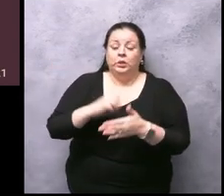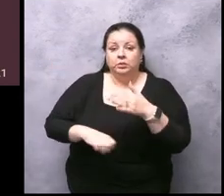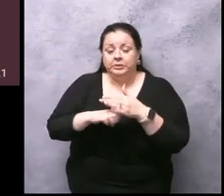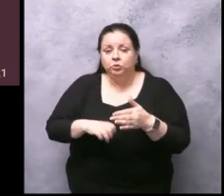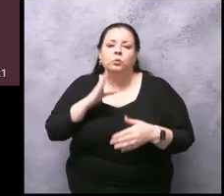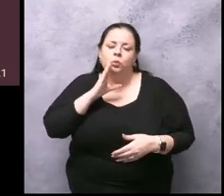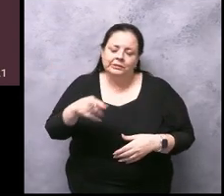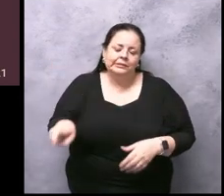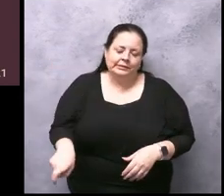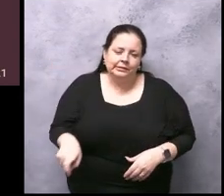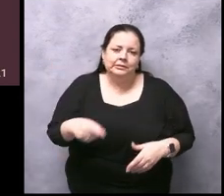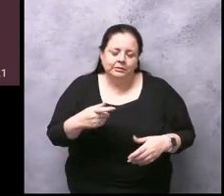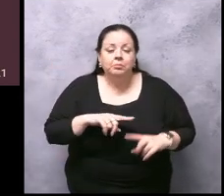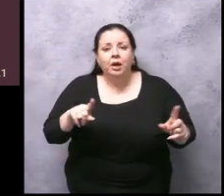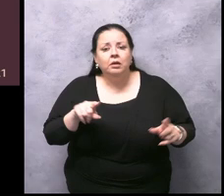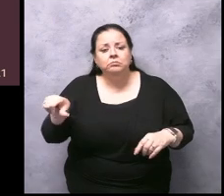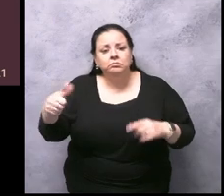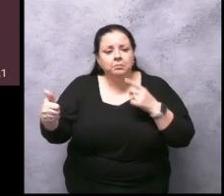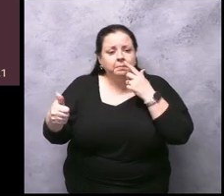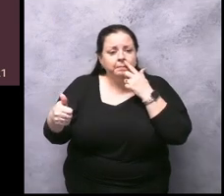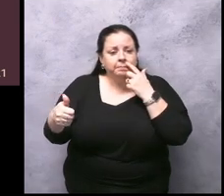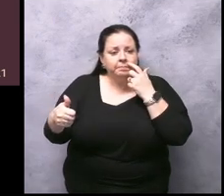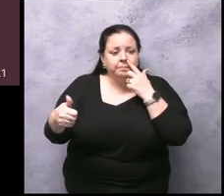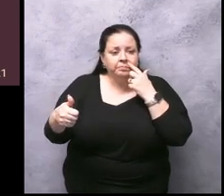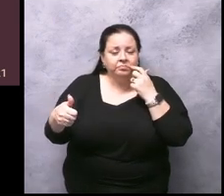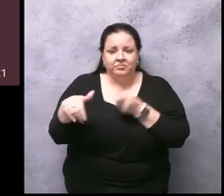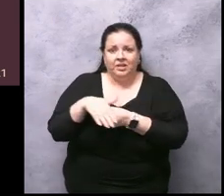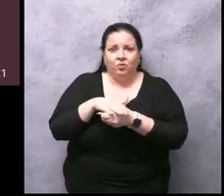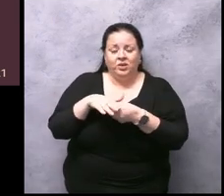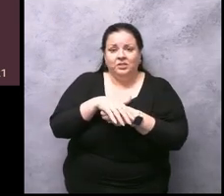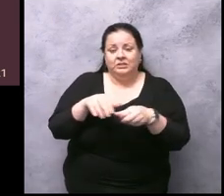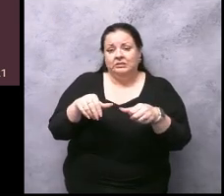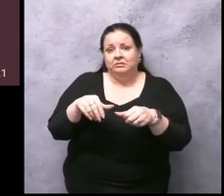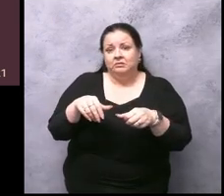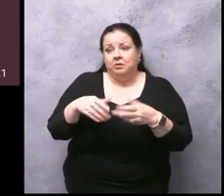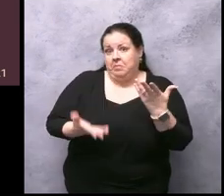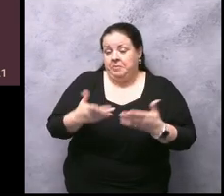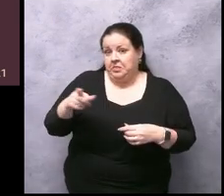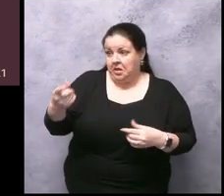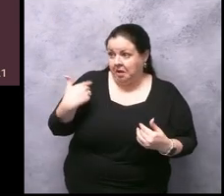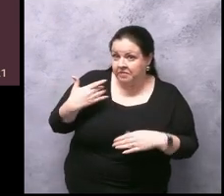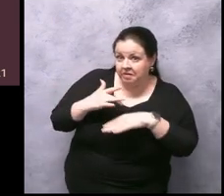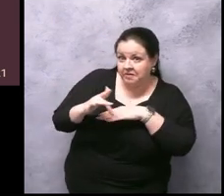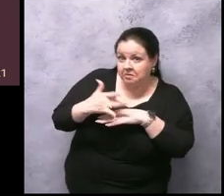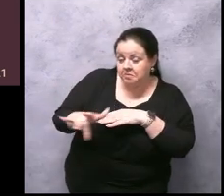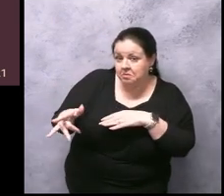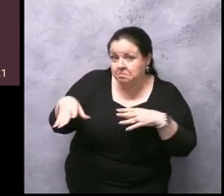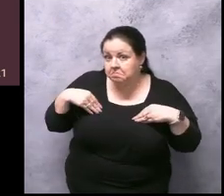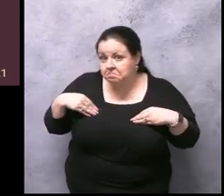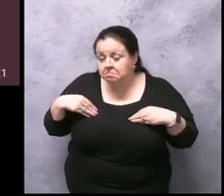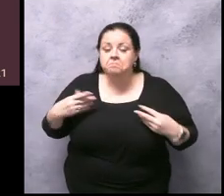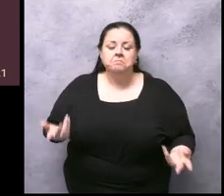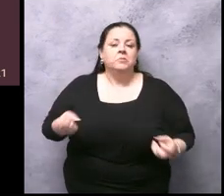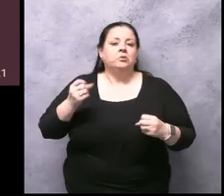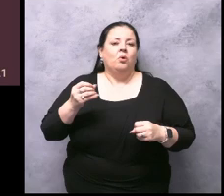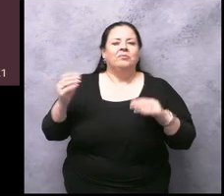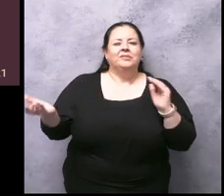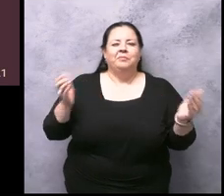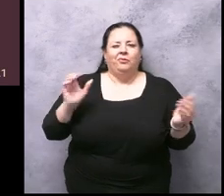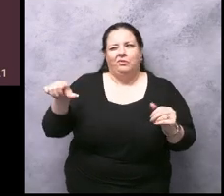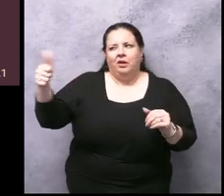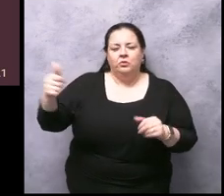will be needed, but other areas in the district could also have available capacity. And so similar to other